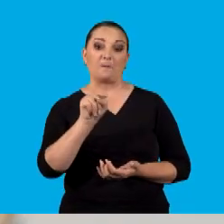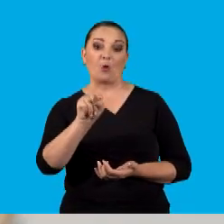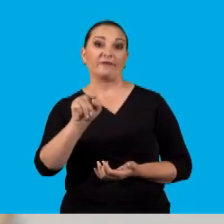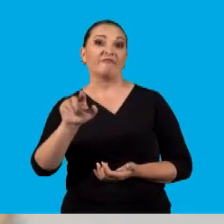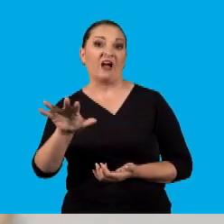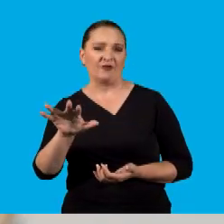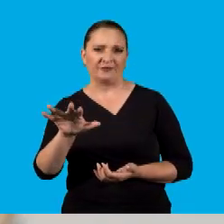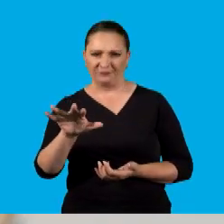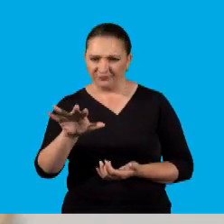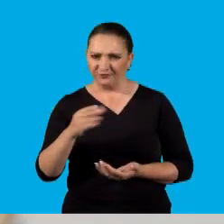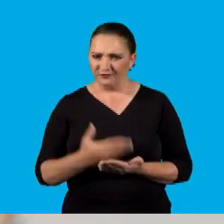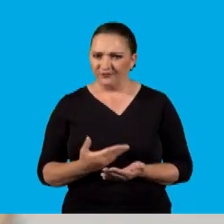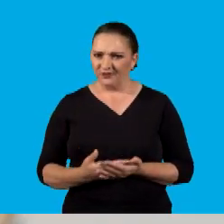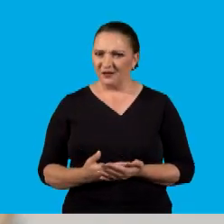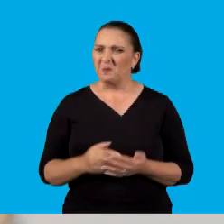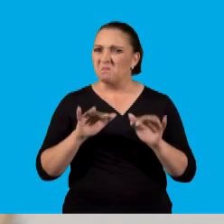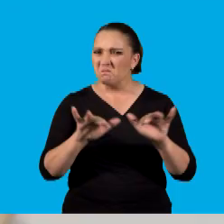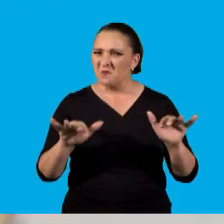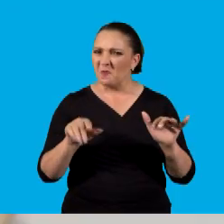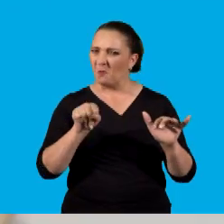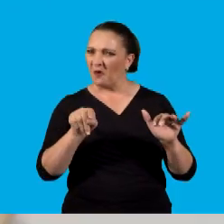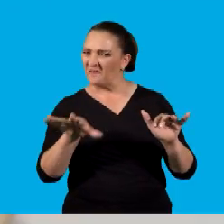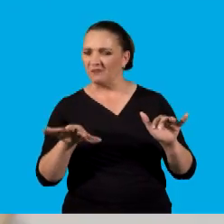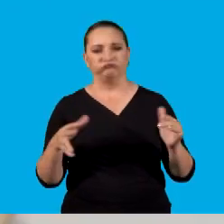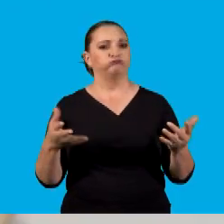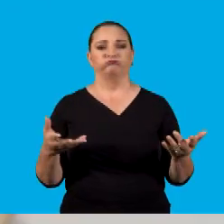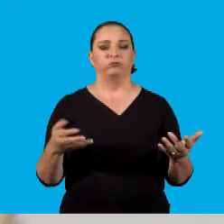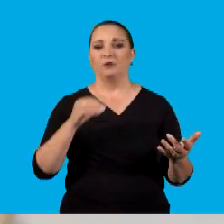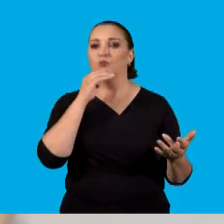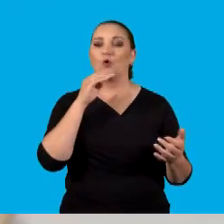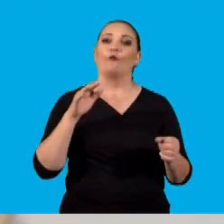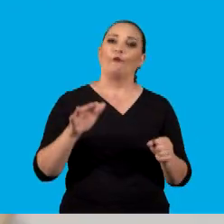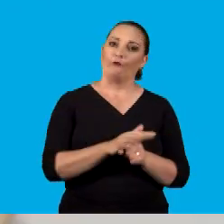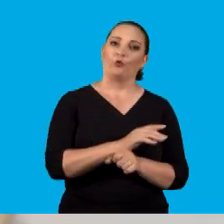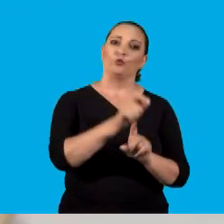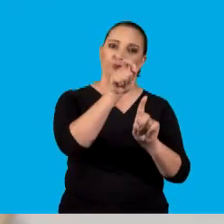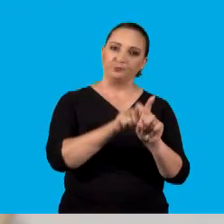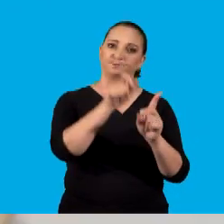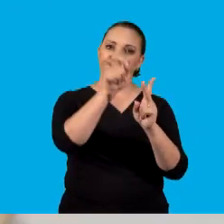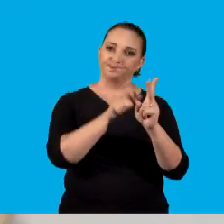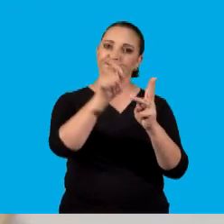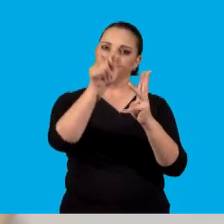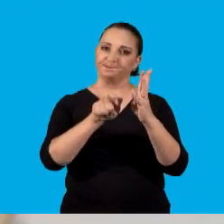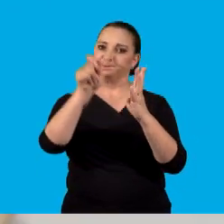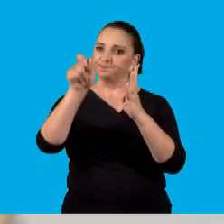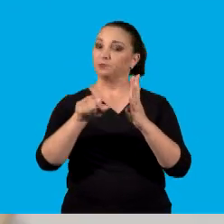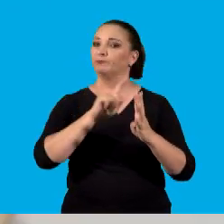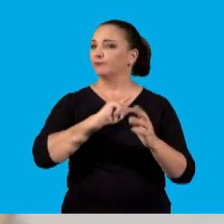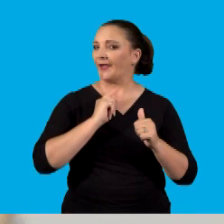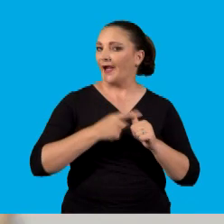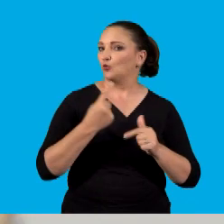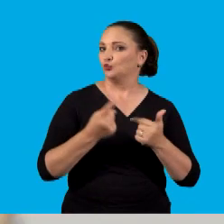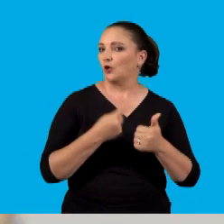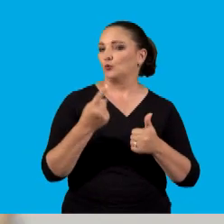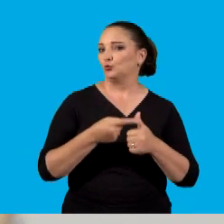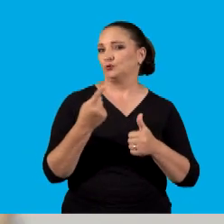330,5 or 0.5 number of learners, because we are talking about people, we are talking about whole numbers only. So these